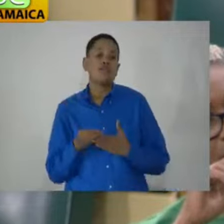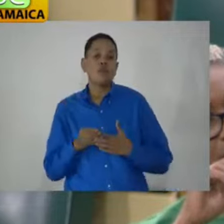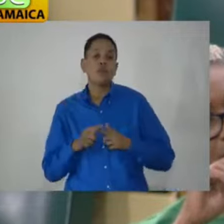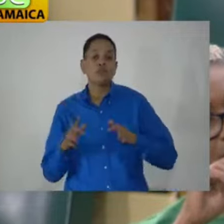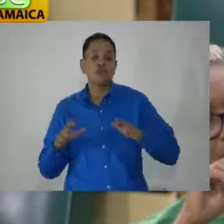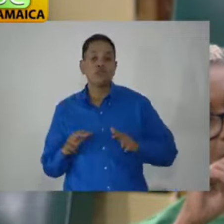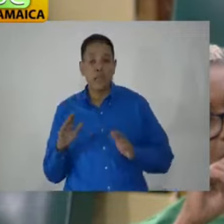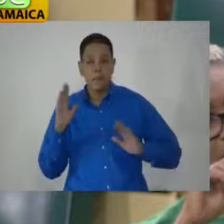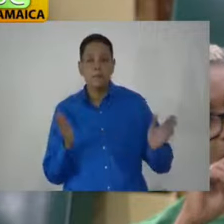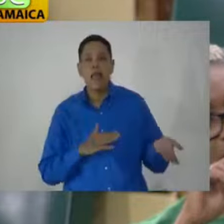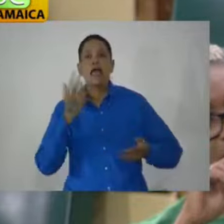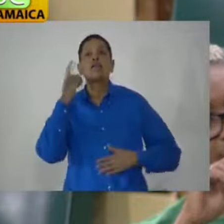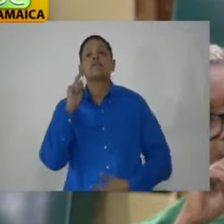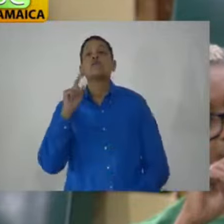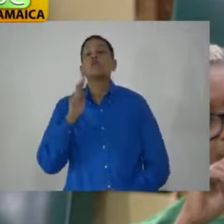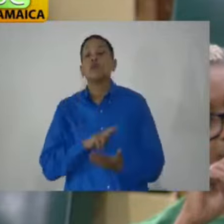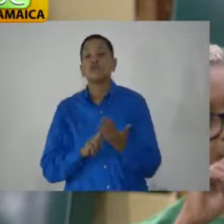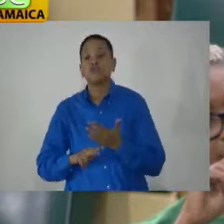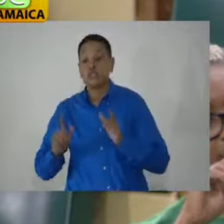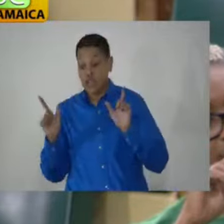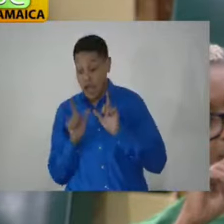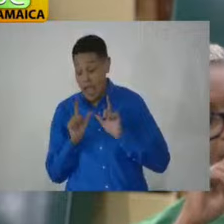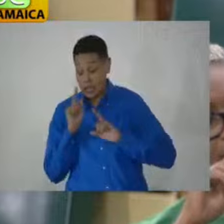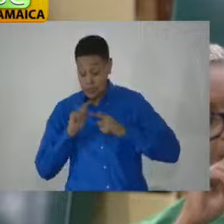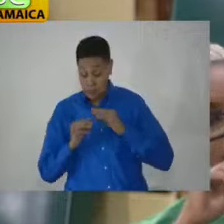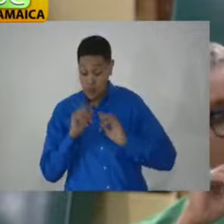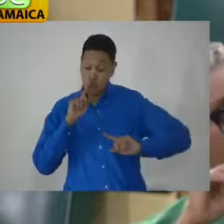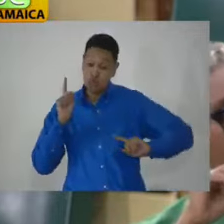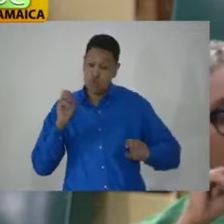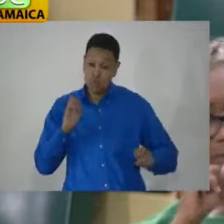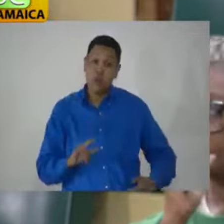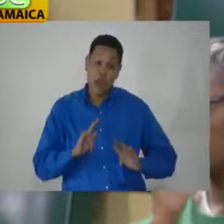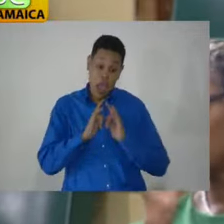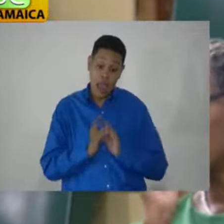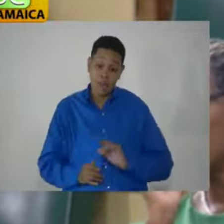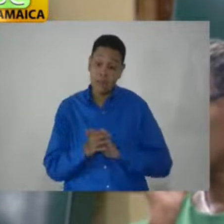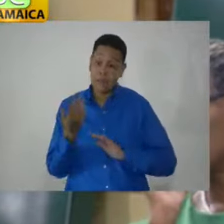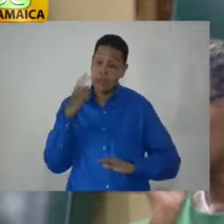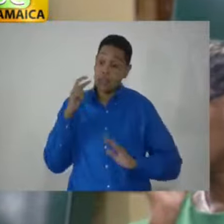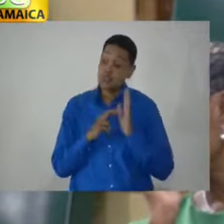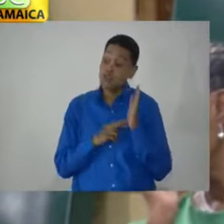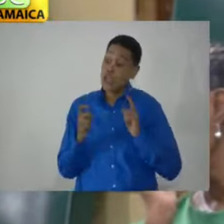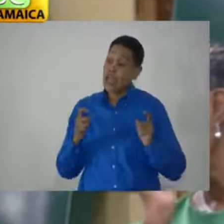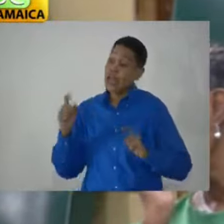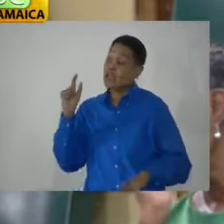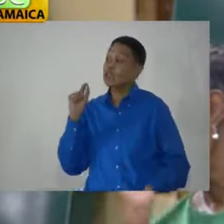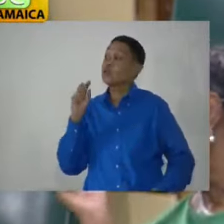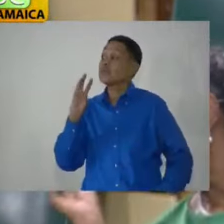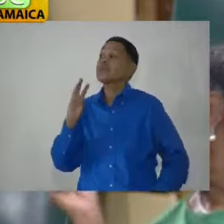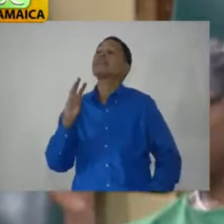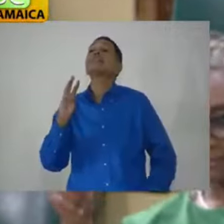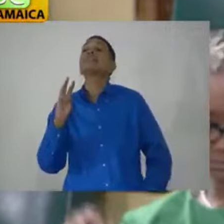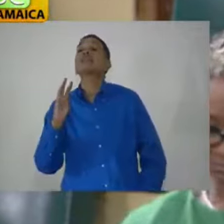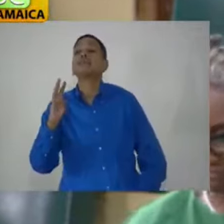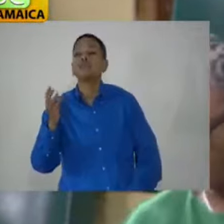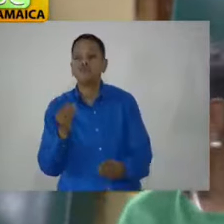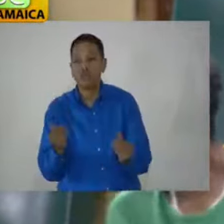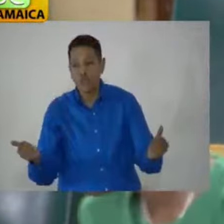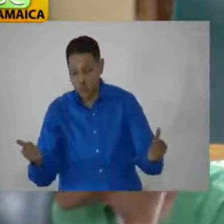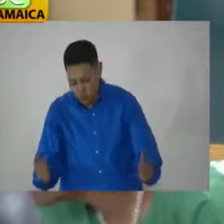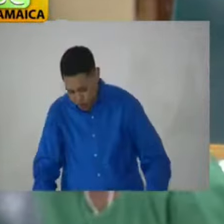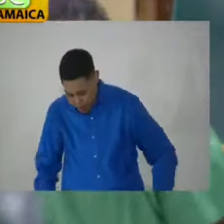Retirement Schemes, Registration, Licensing and Reporting Amendment Regulations 2026